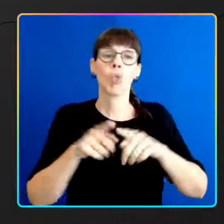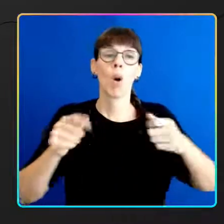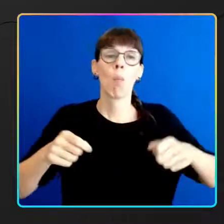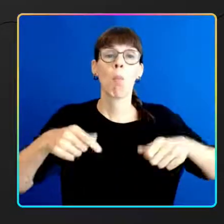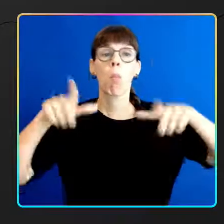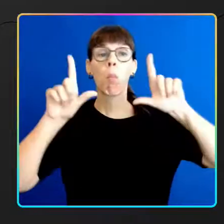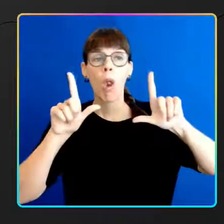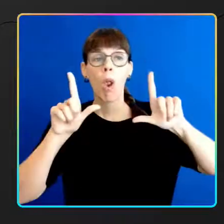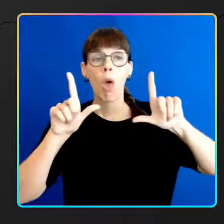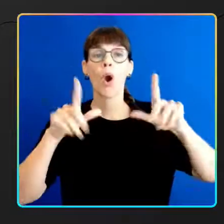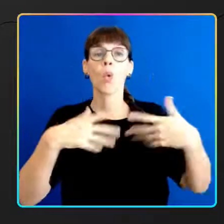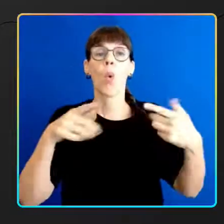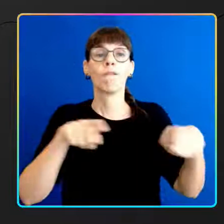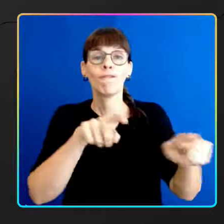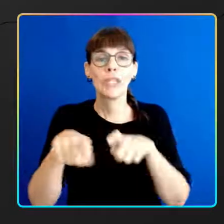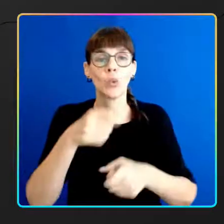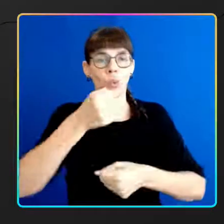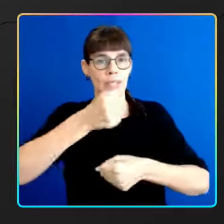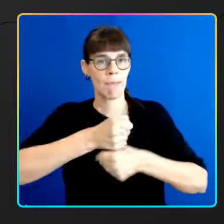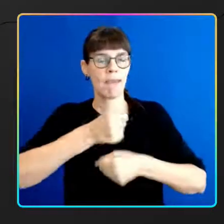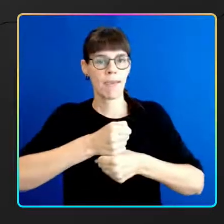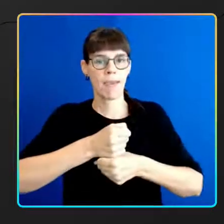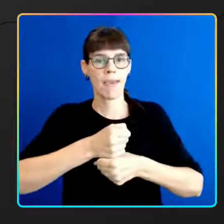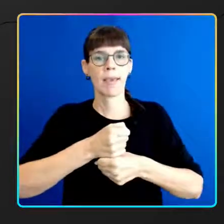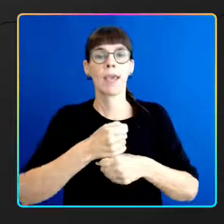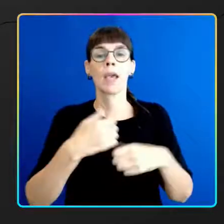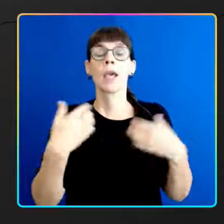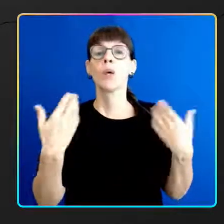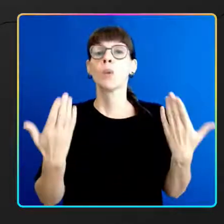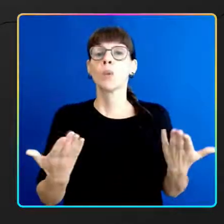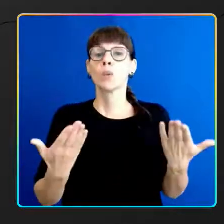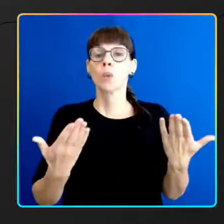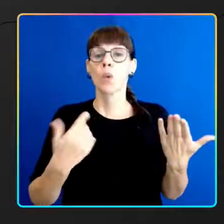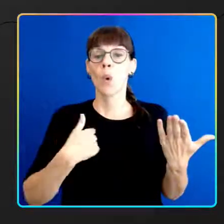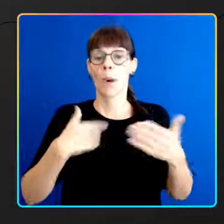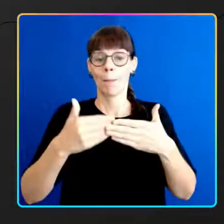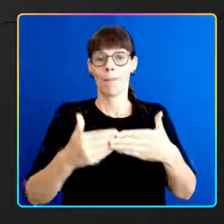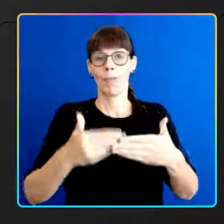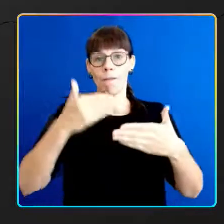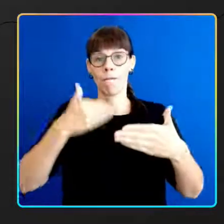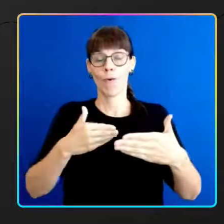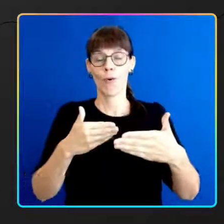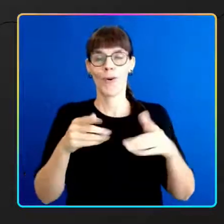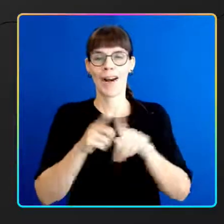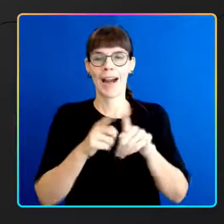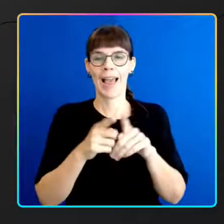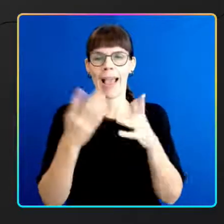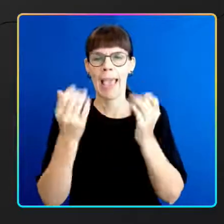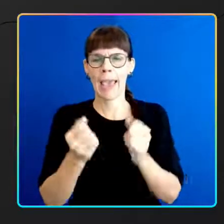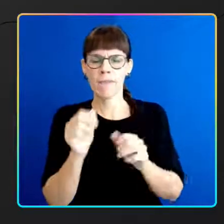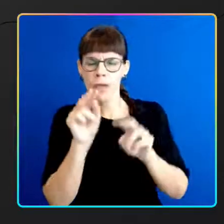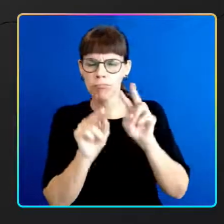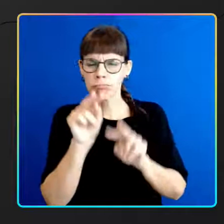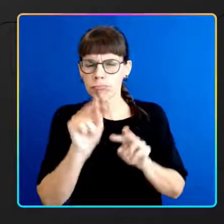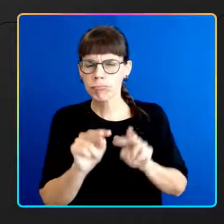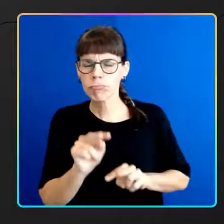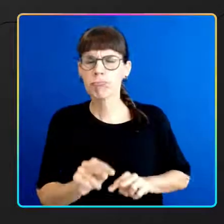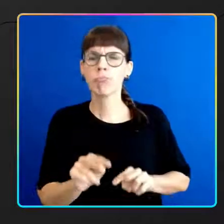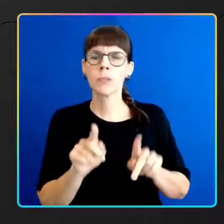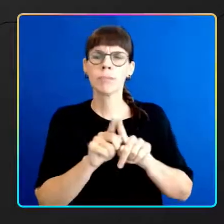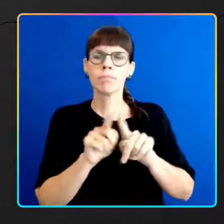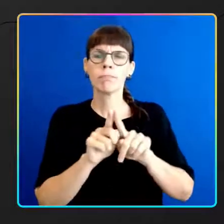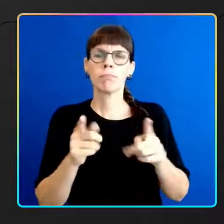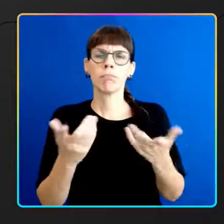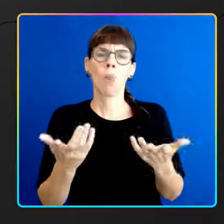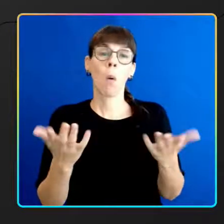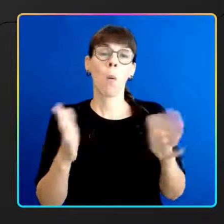So before going to email or anything, I have the list and I'm going to see them. Sometimes create a short video